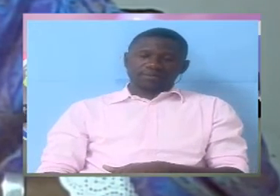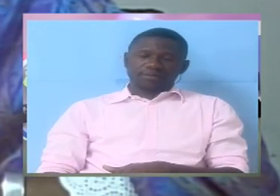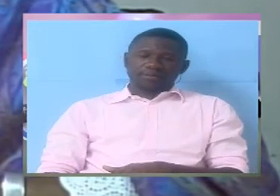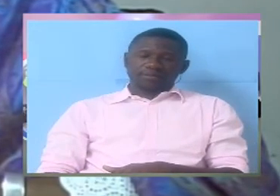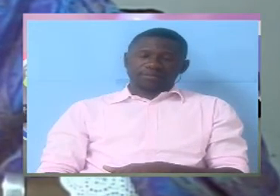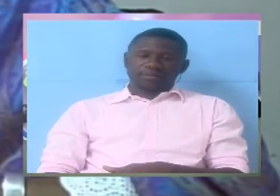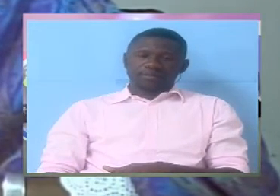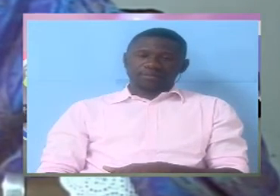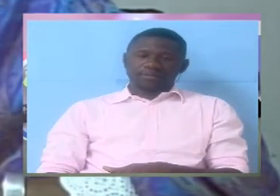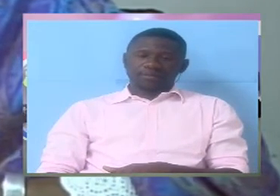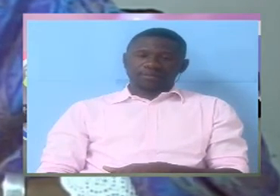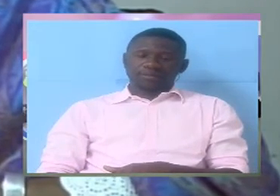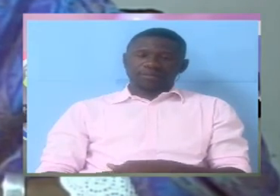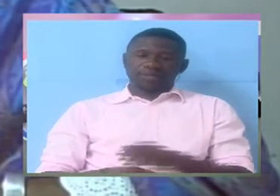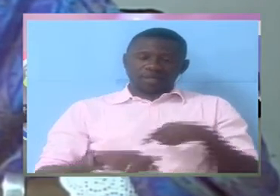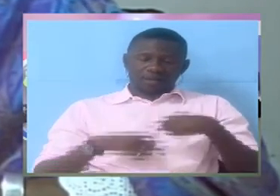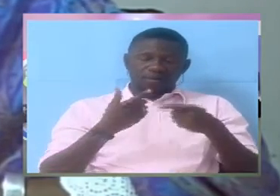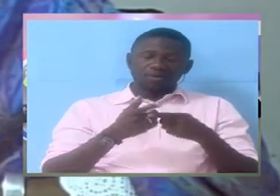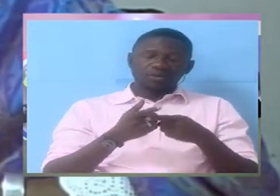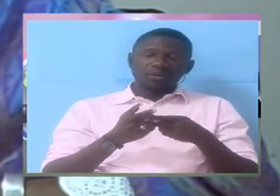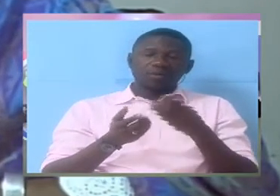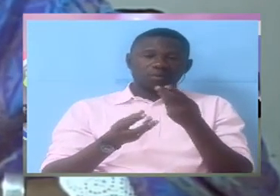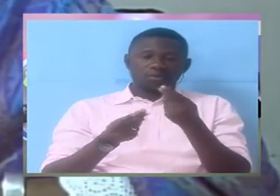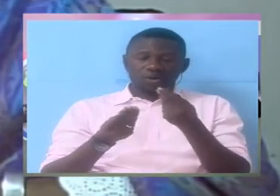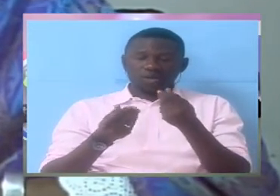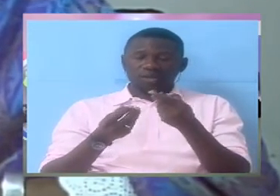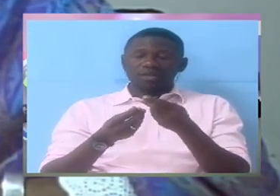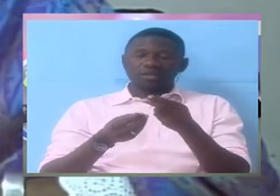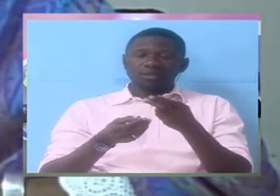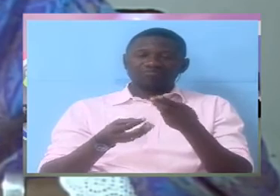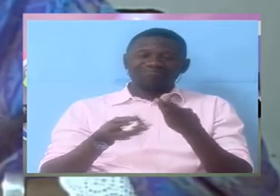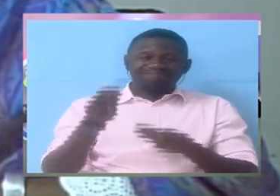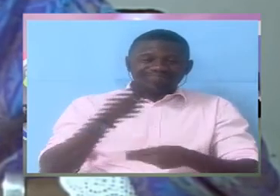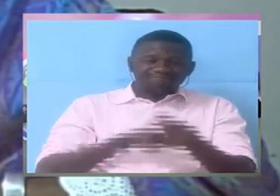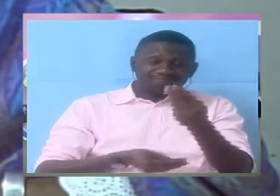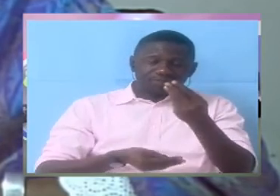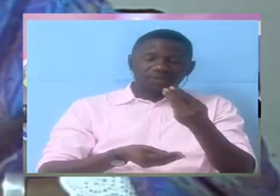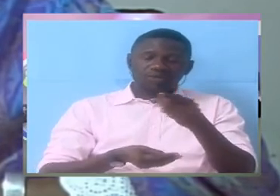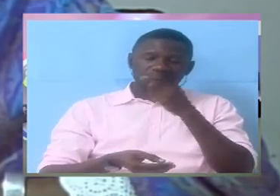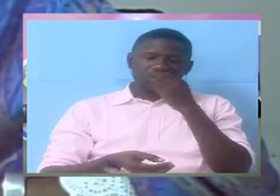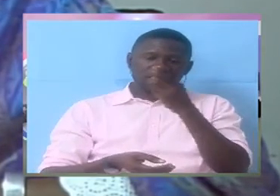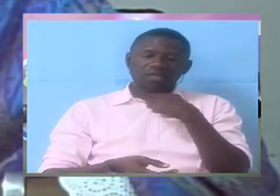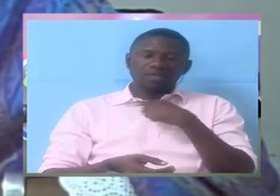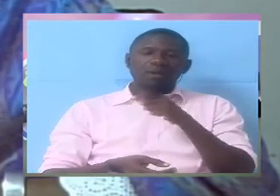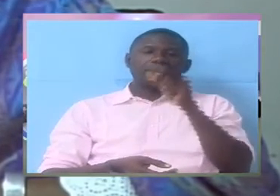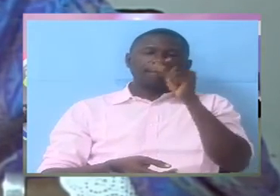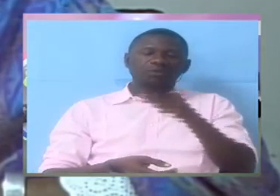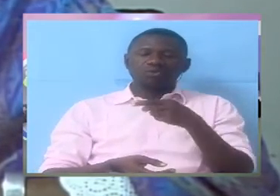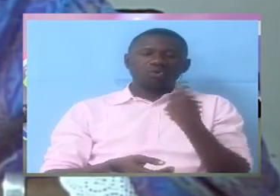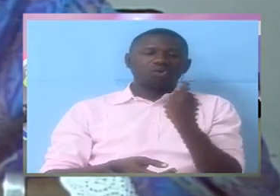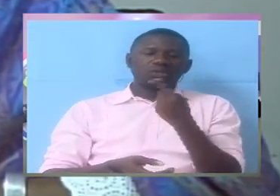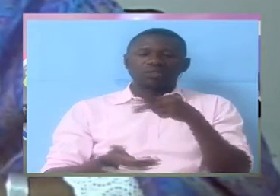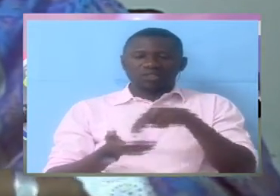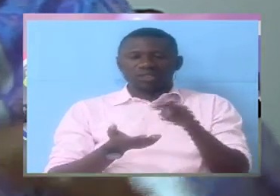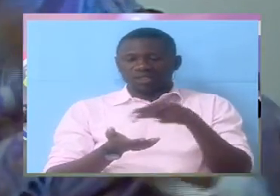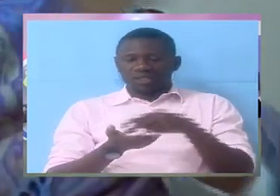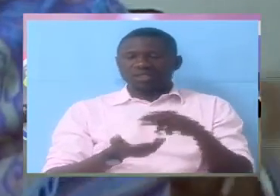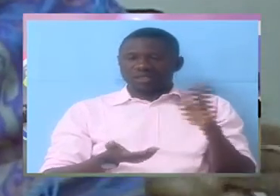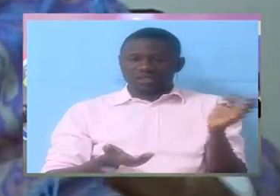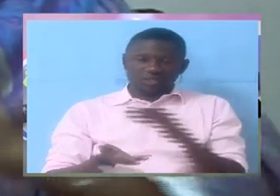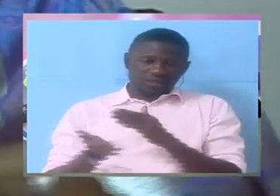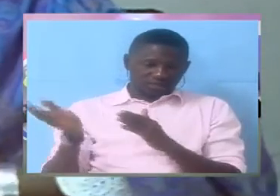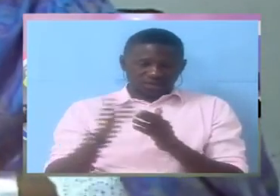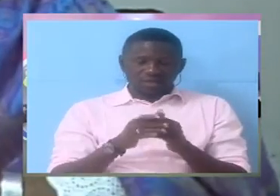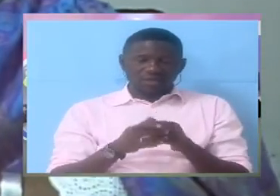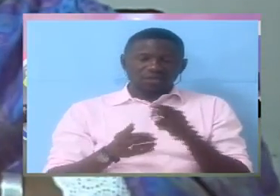In the case of the money doubler, he was just kicked. And you